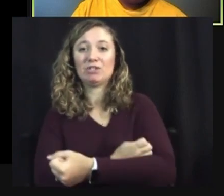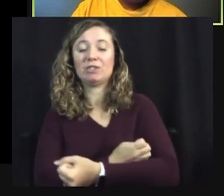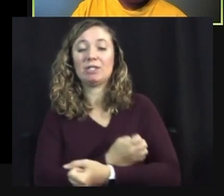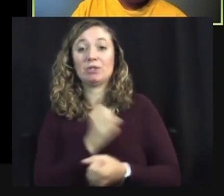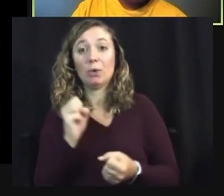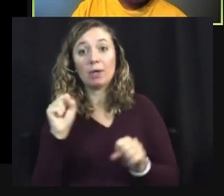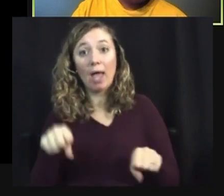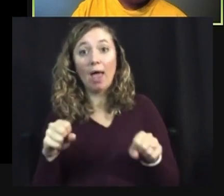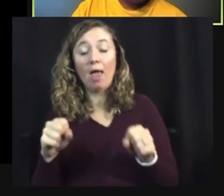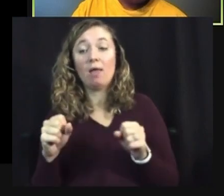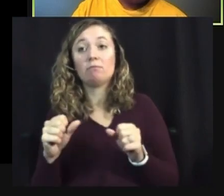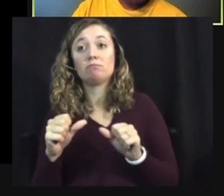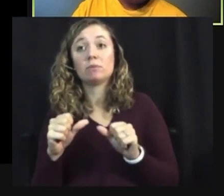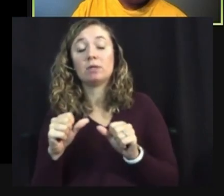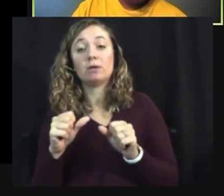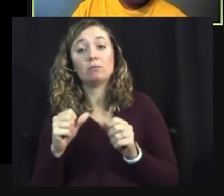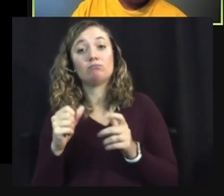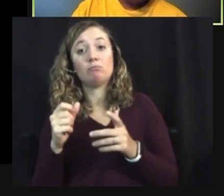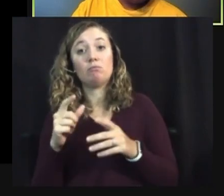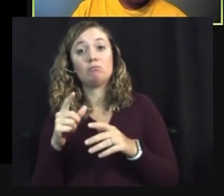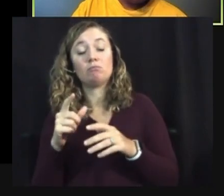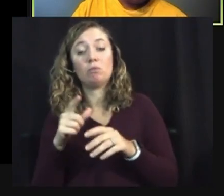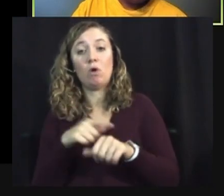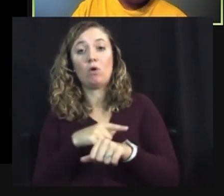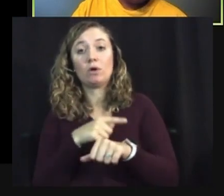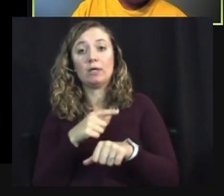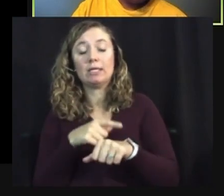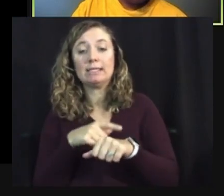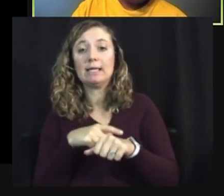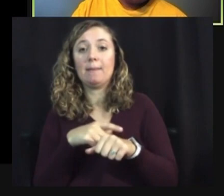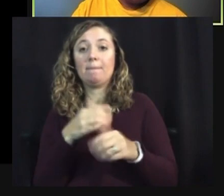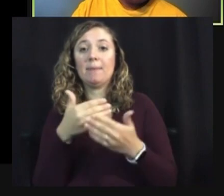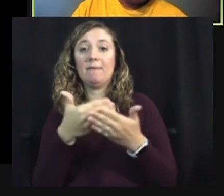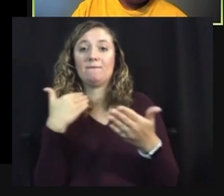the threshold between potential overload or meltdown.